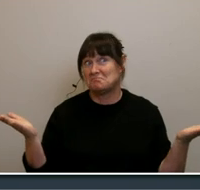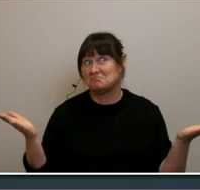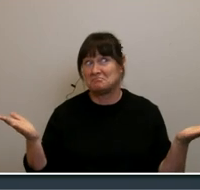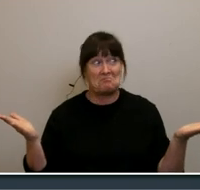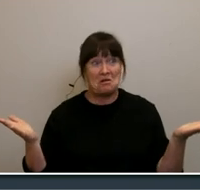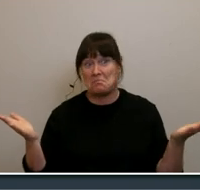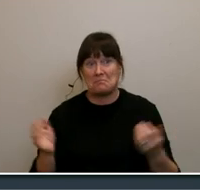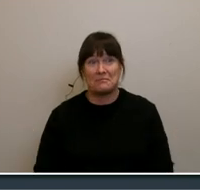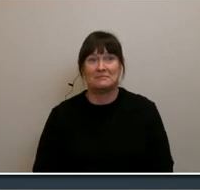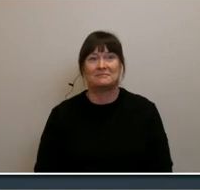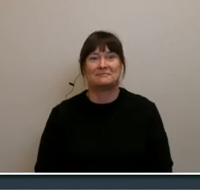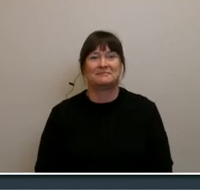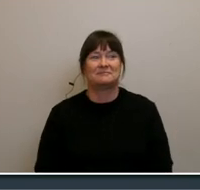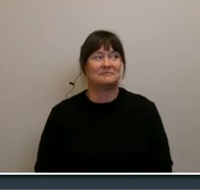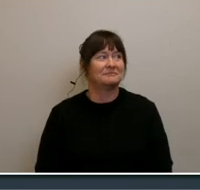No questions.